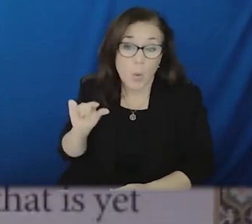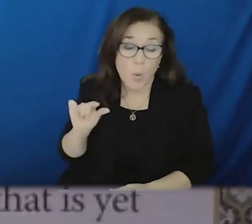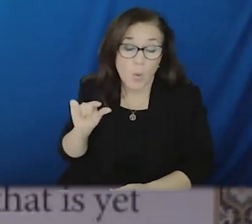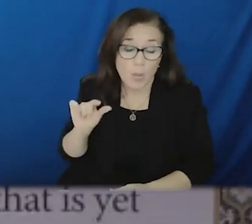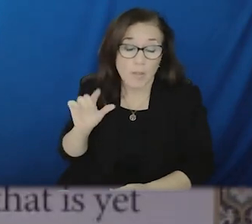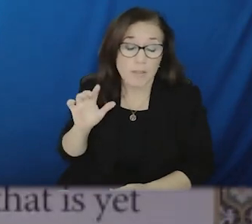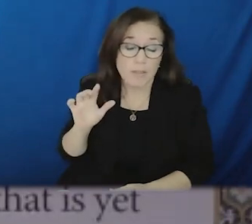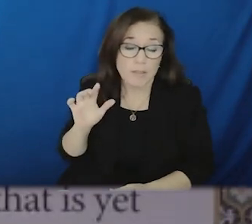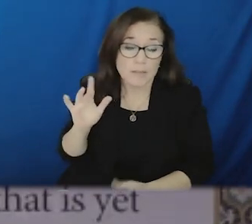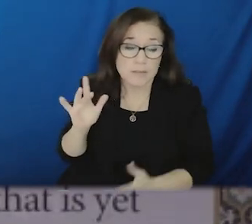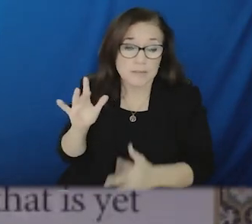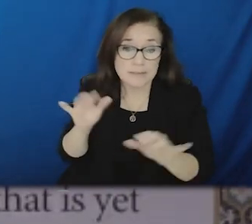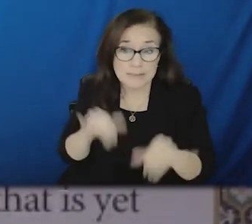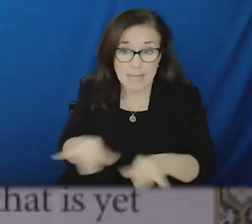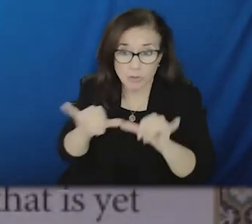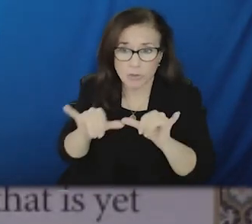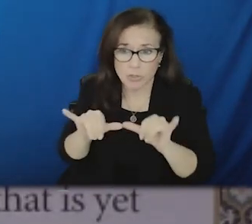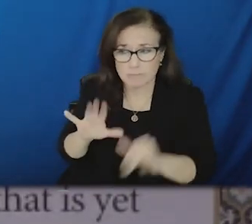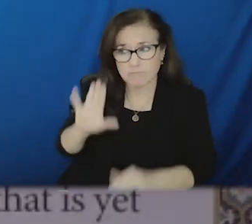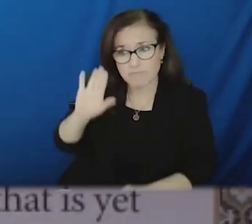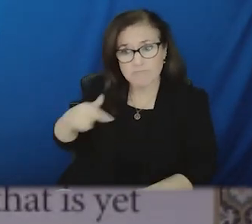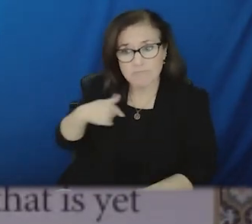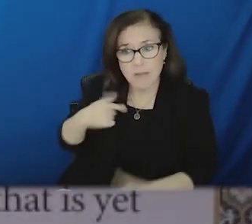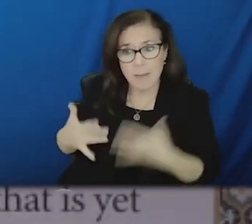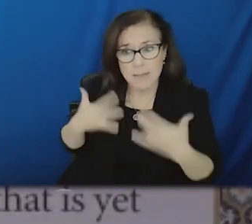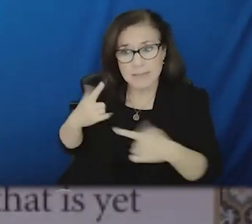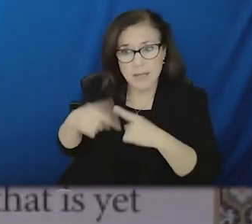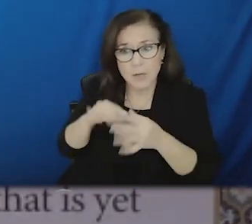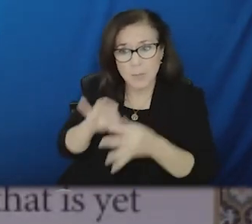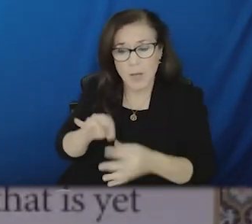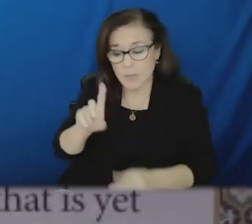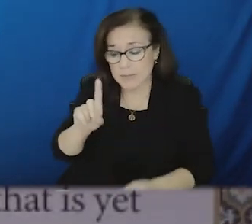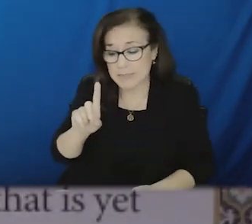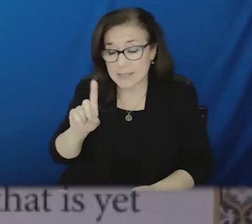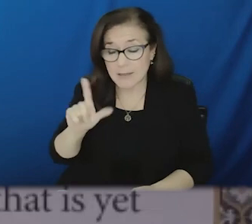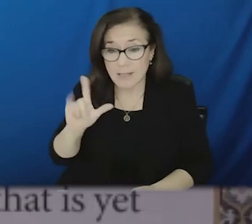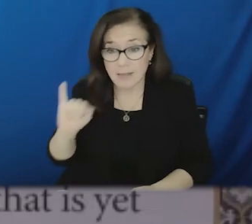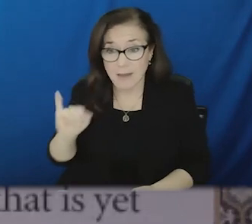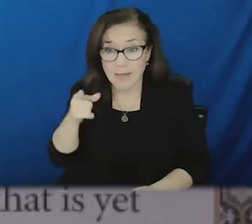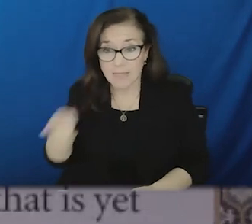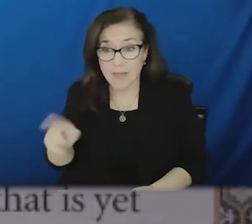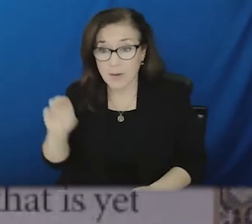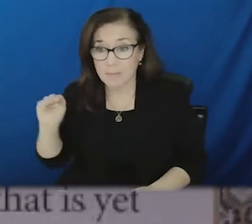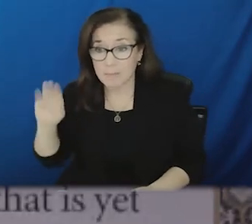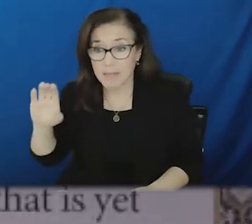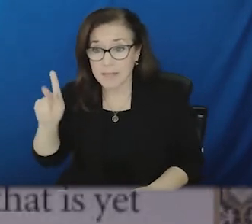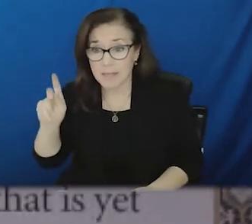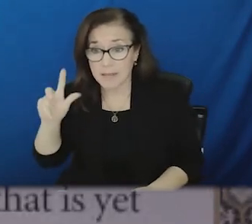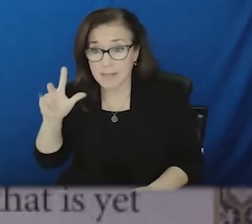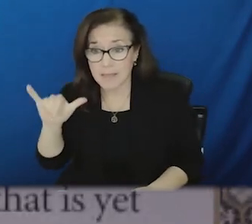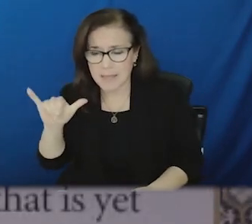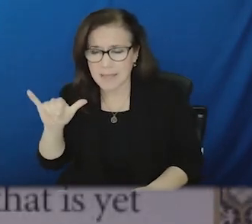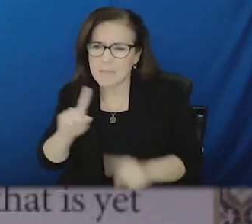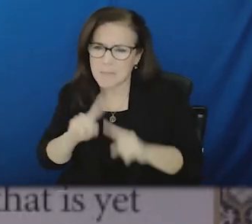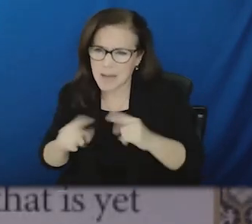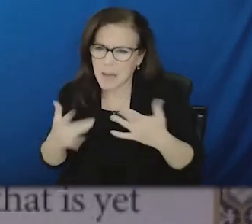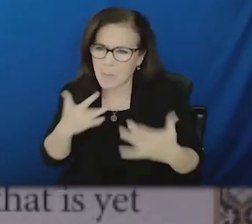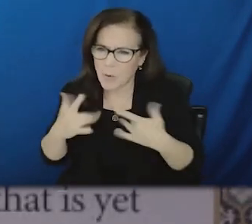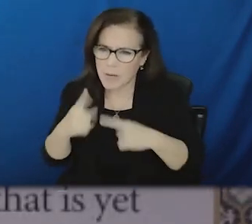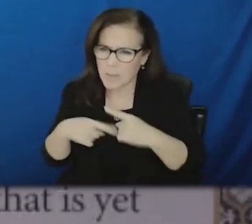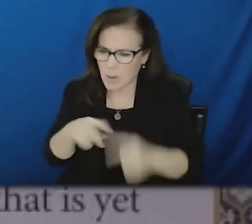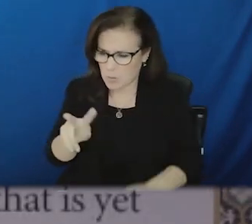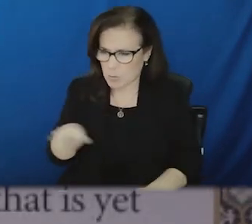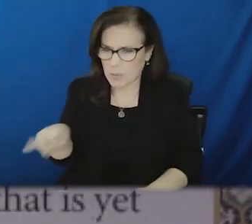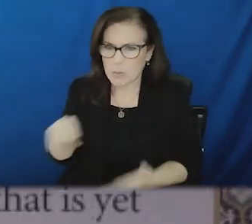very excited about DLI and at McKinley, but I must admit that I am worried about only 22 students